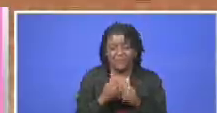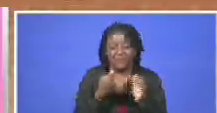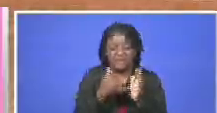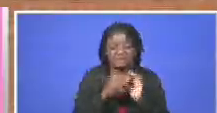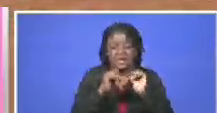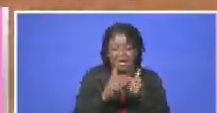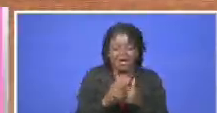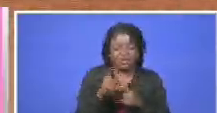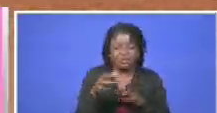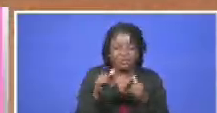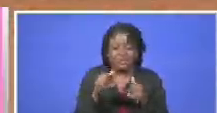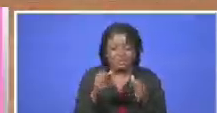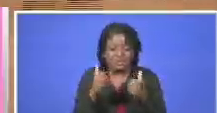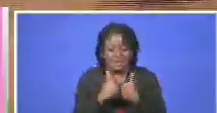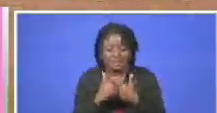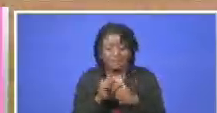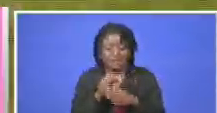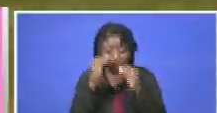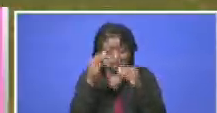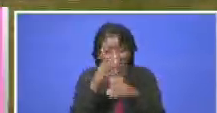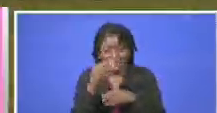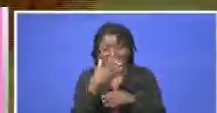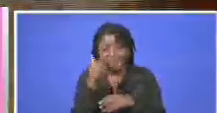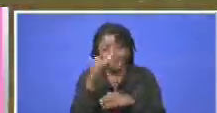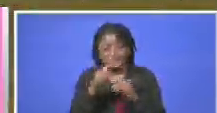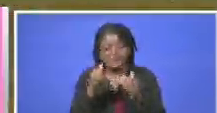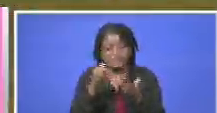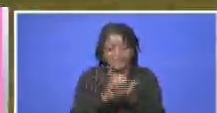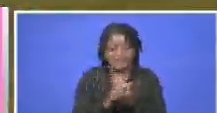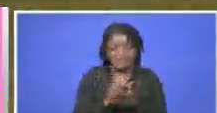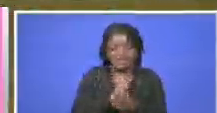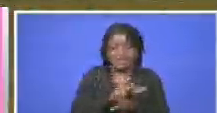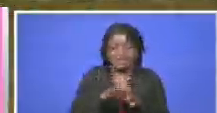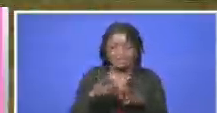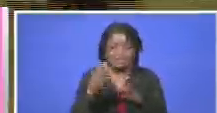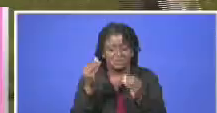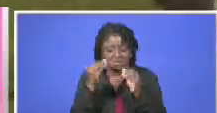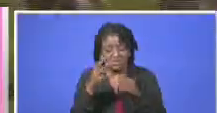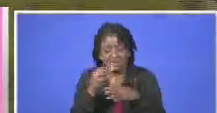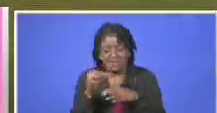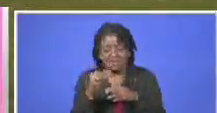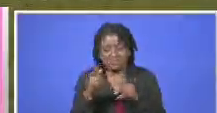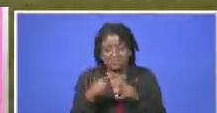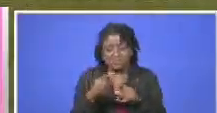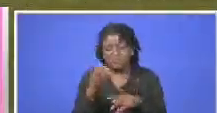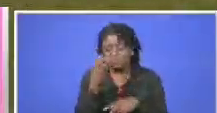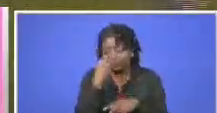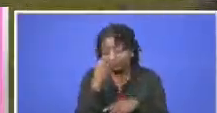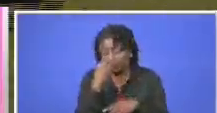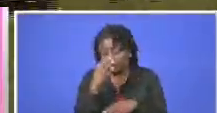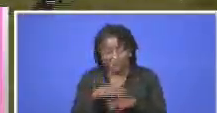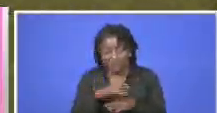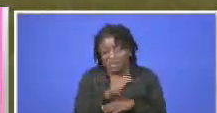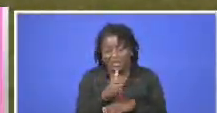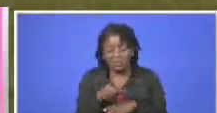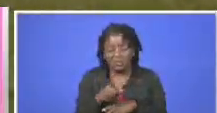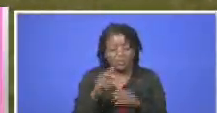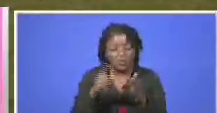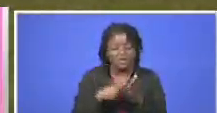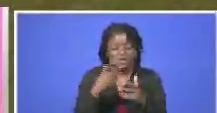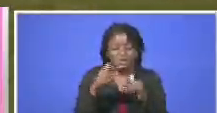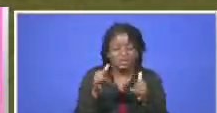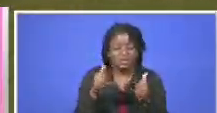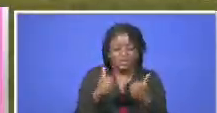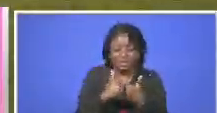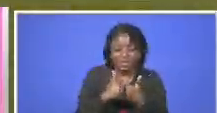game. And I teach them better than that. I don't teach them to clown on nobody. Once you play the game the way it's supposed to be played,